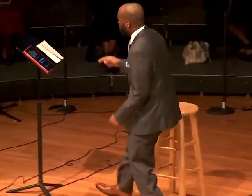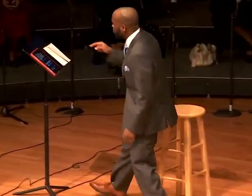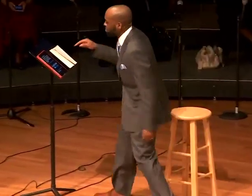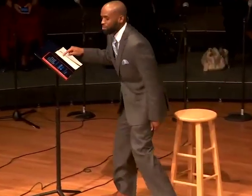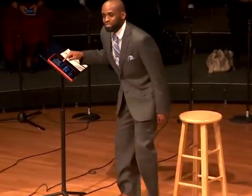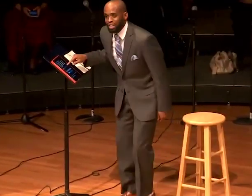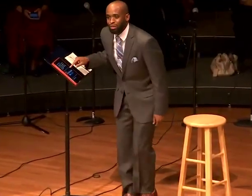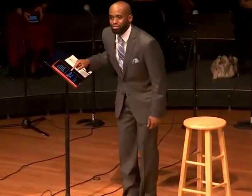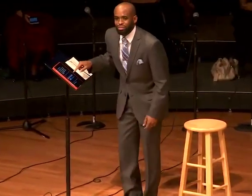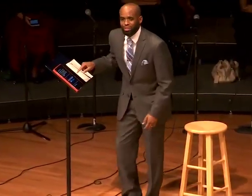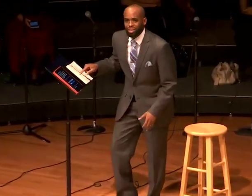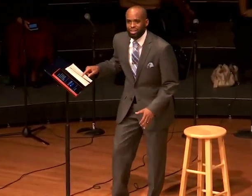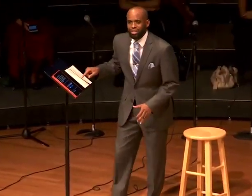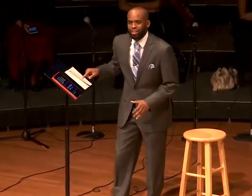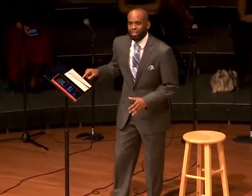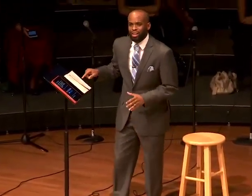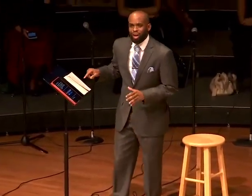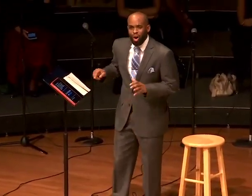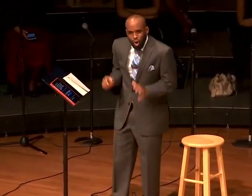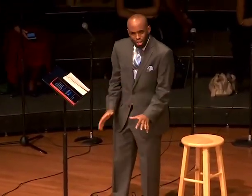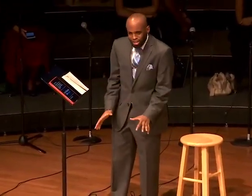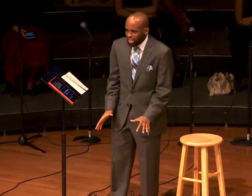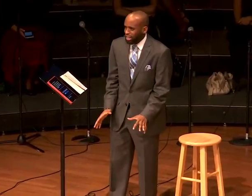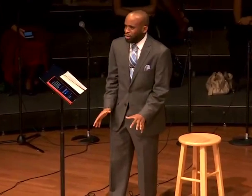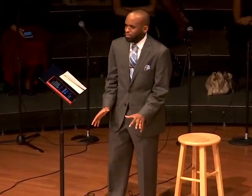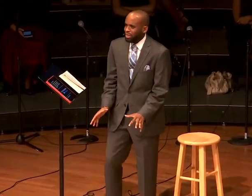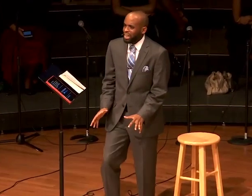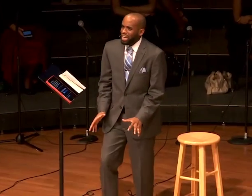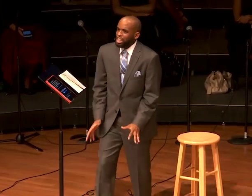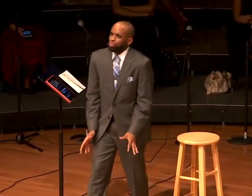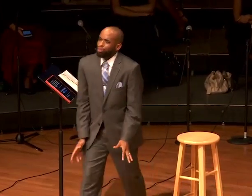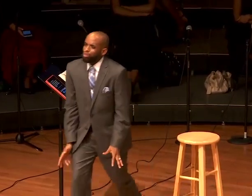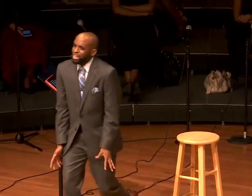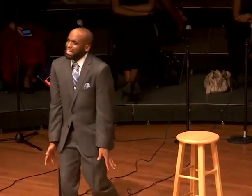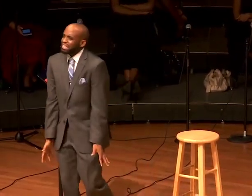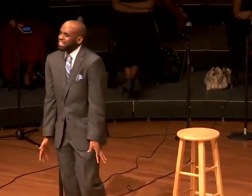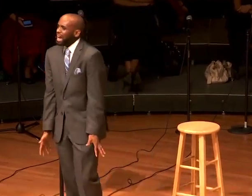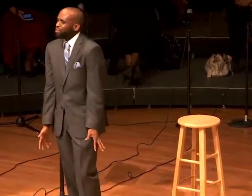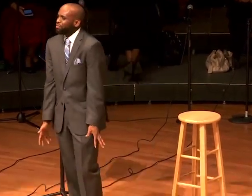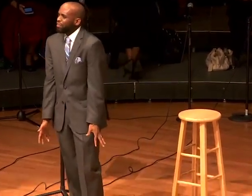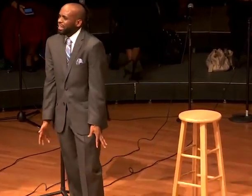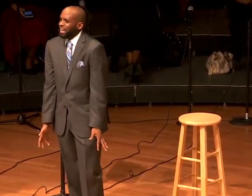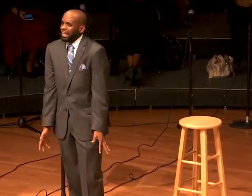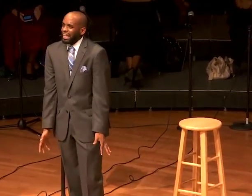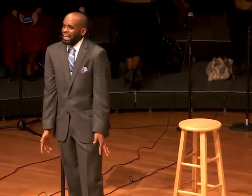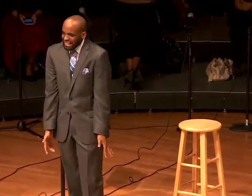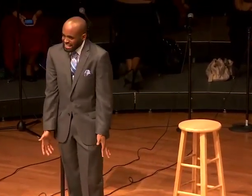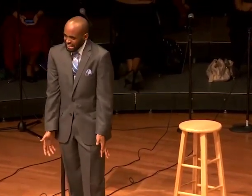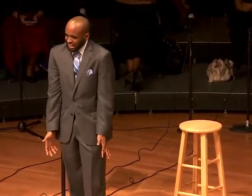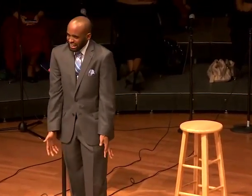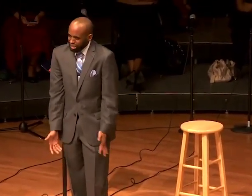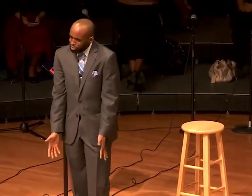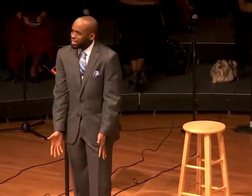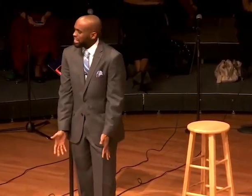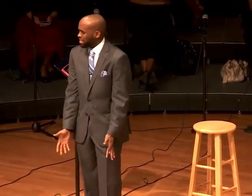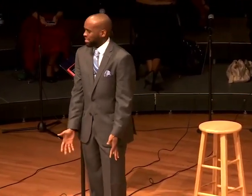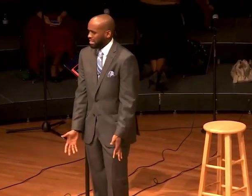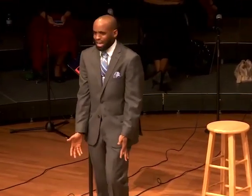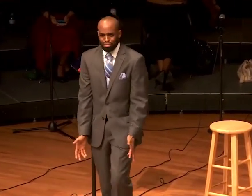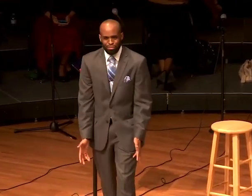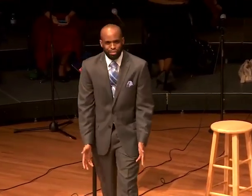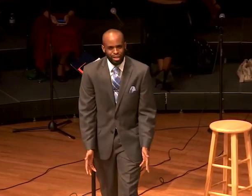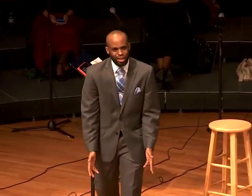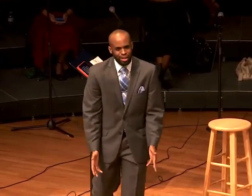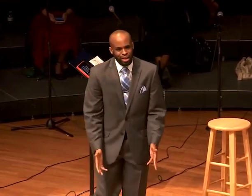He throws himself onto him. He throws his life into